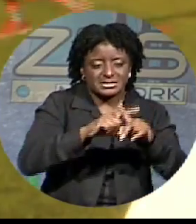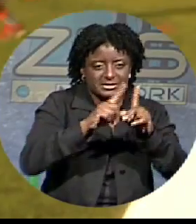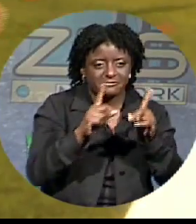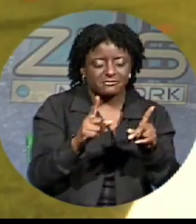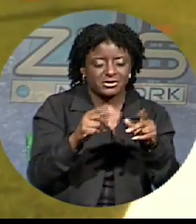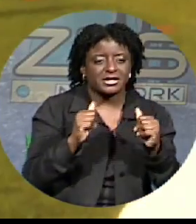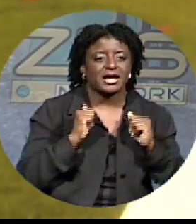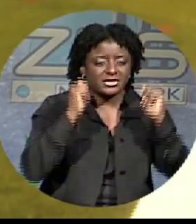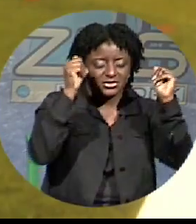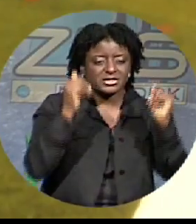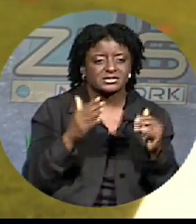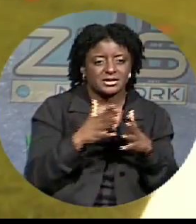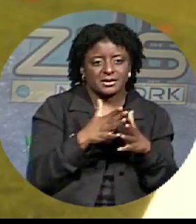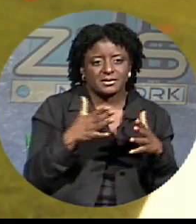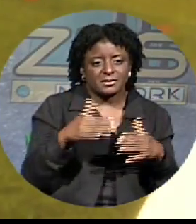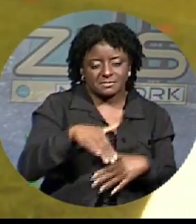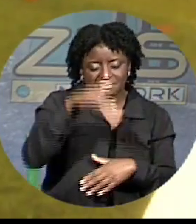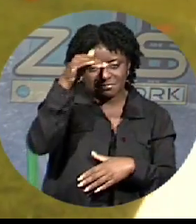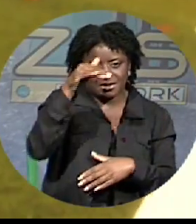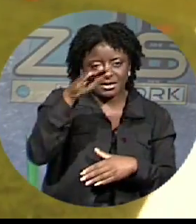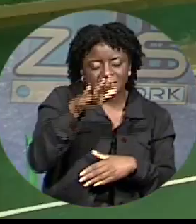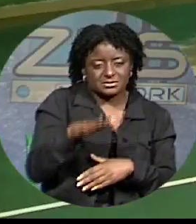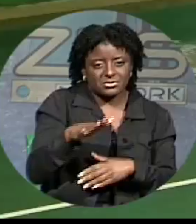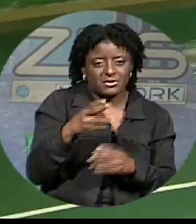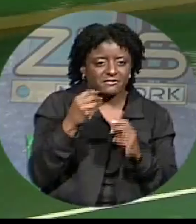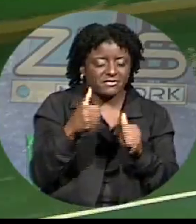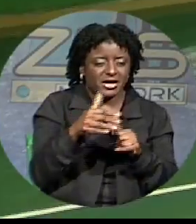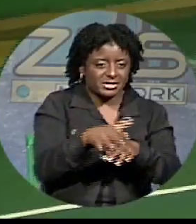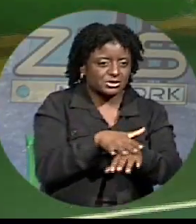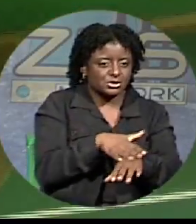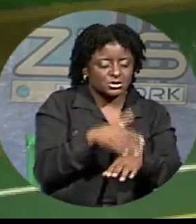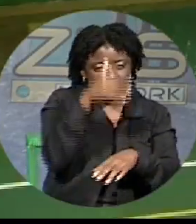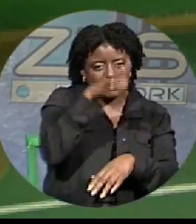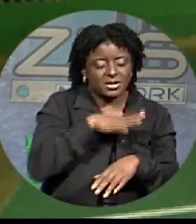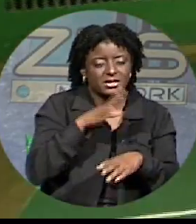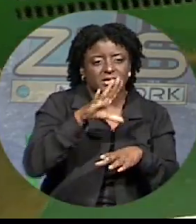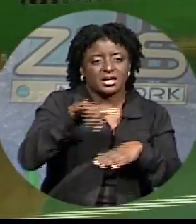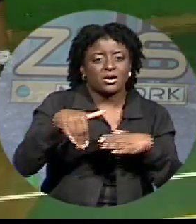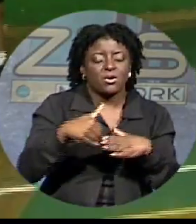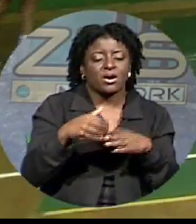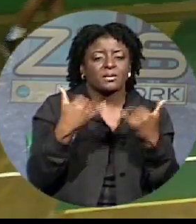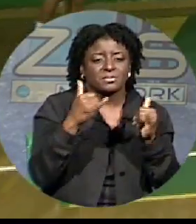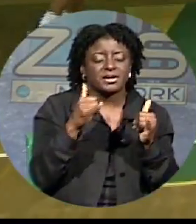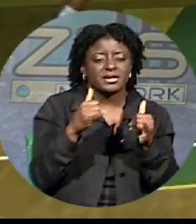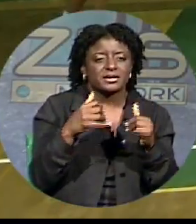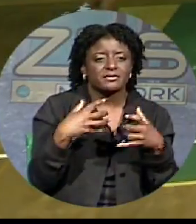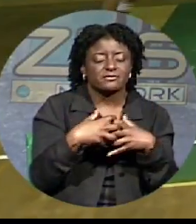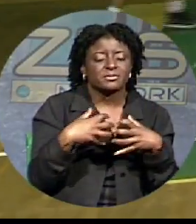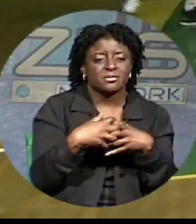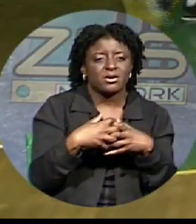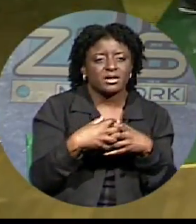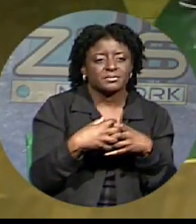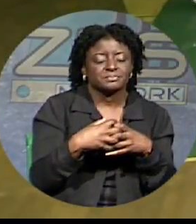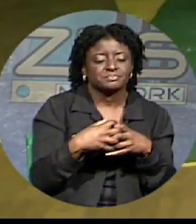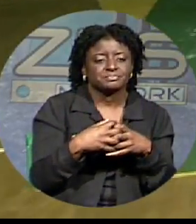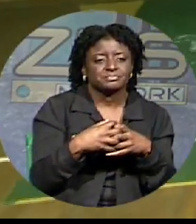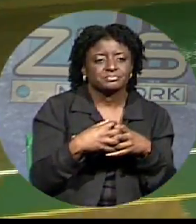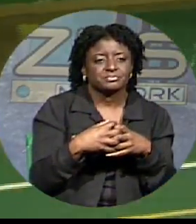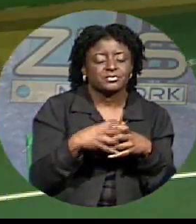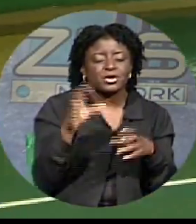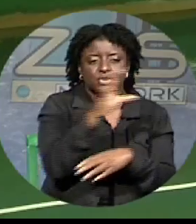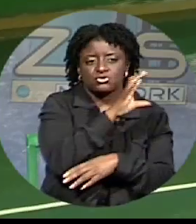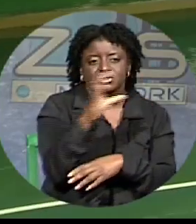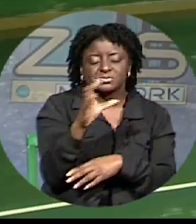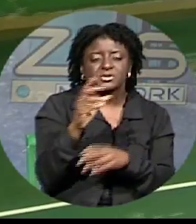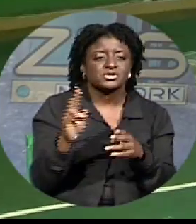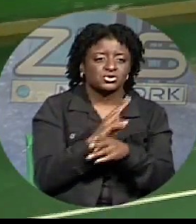small, the fast, the slow guys. They can all play football. The Christmas season is usually very slow for night leagues around the capital. However, for a number